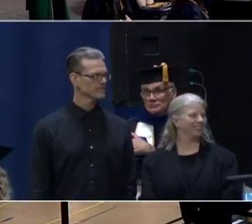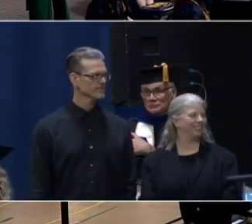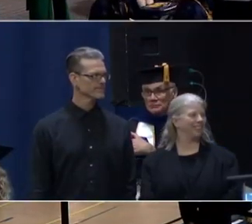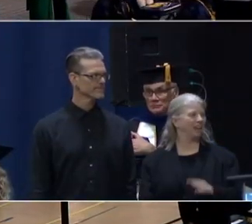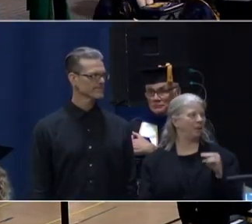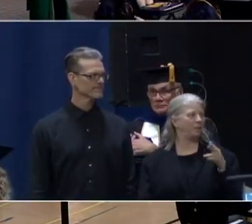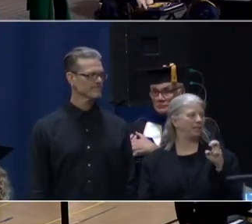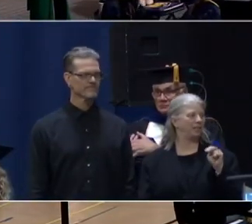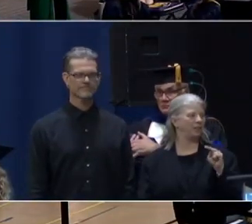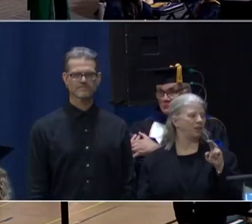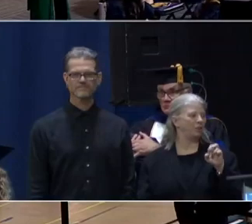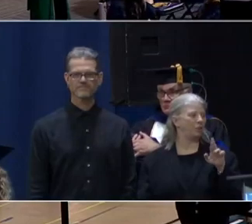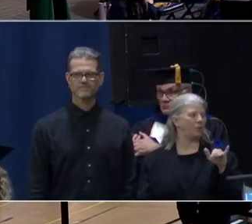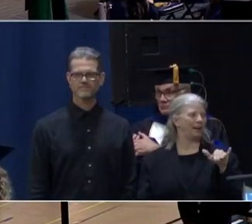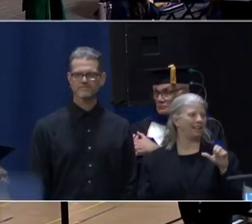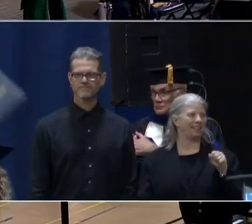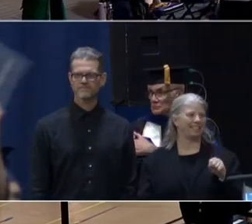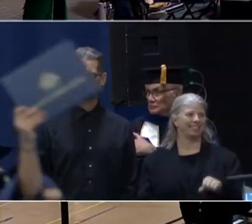Megan Urias.